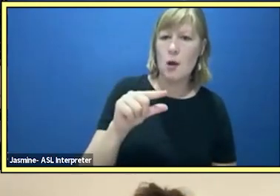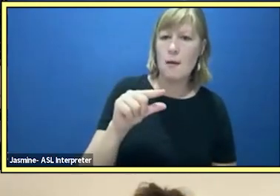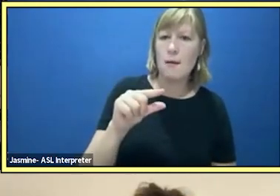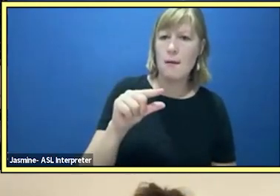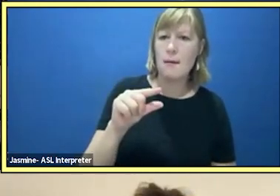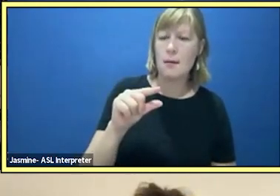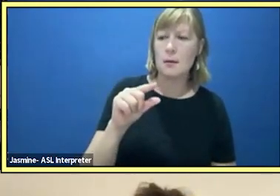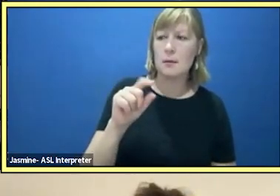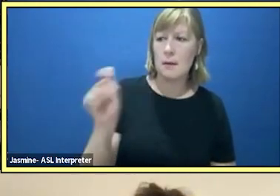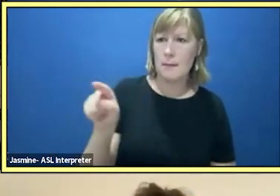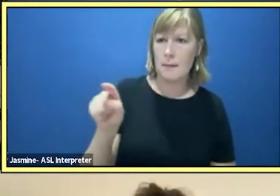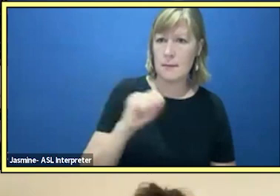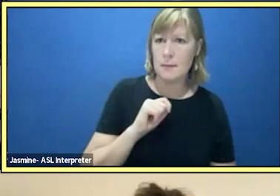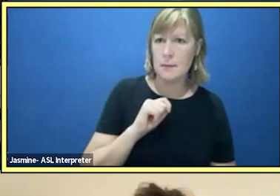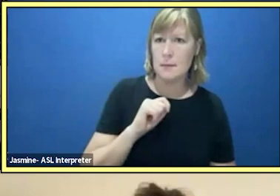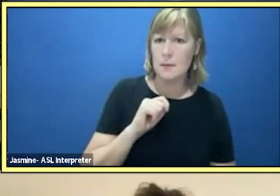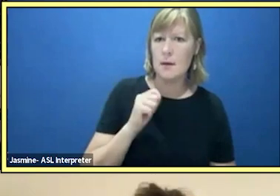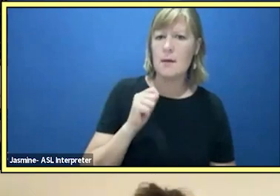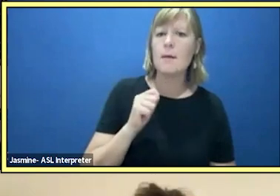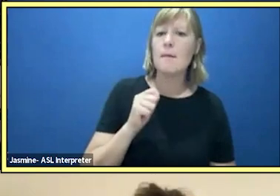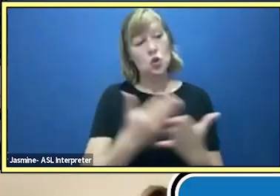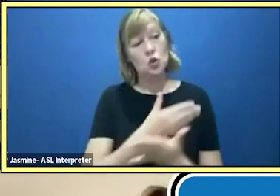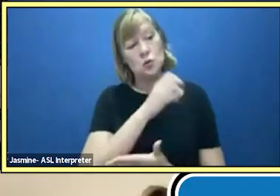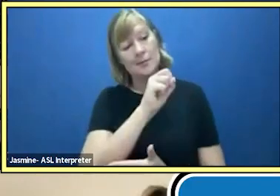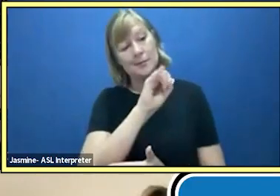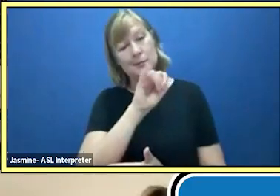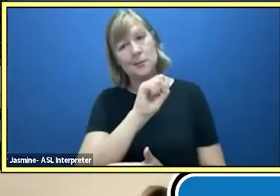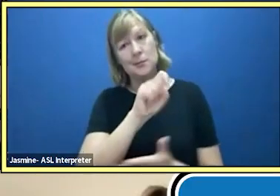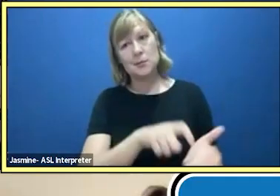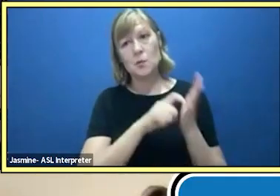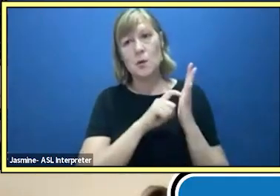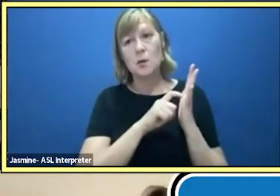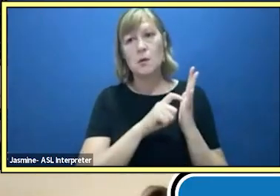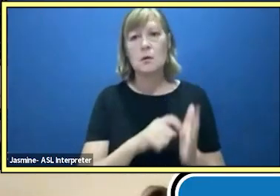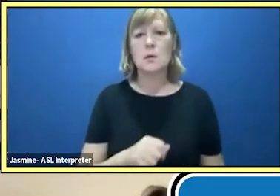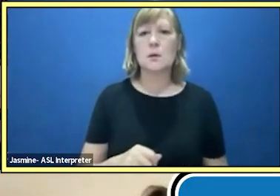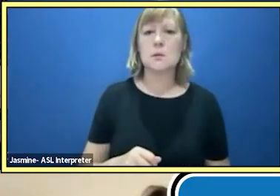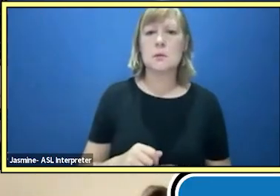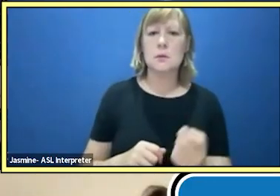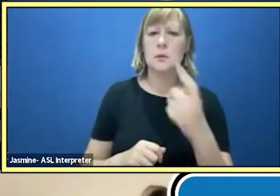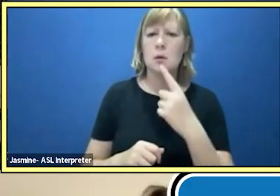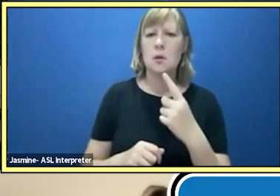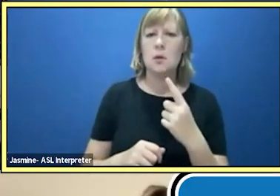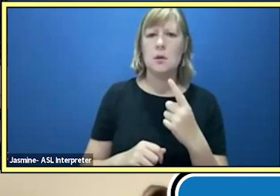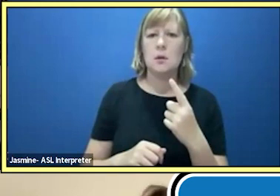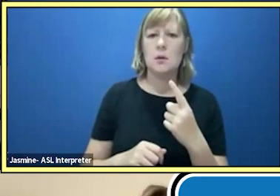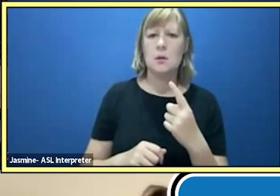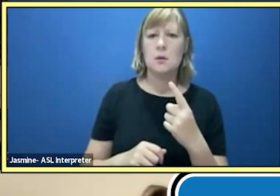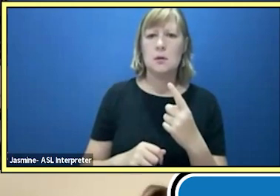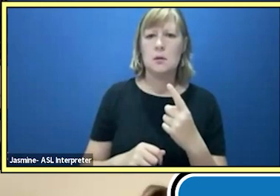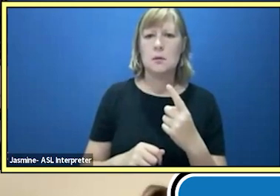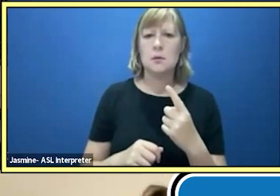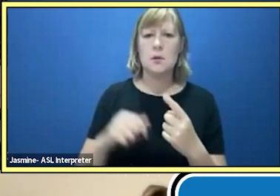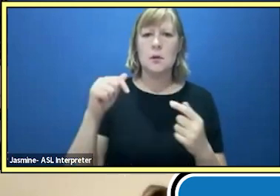then There are a couple of from him. Is this wiping the slate clean when this goes into effect? And so even if there's